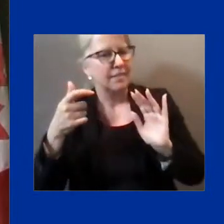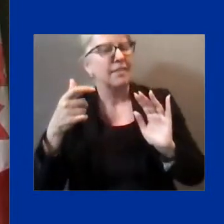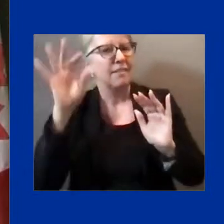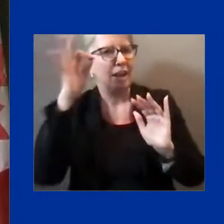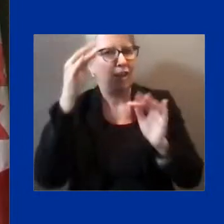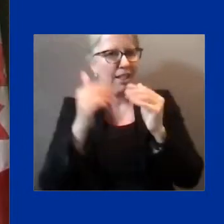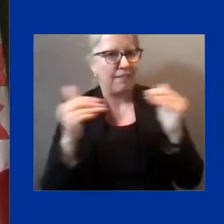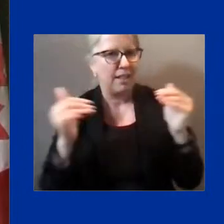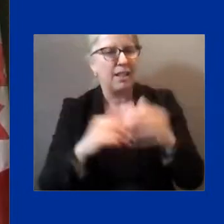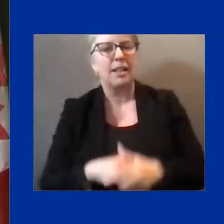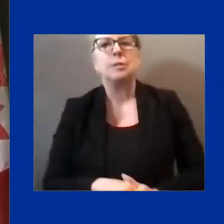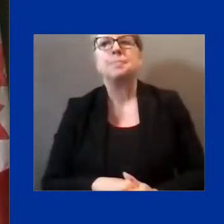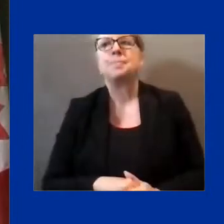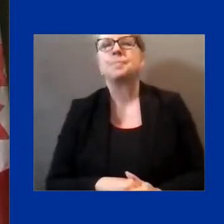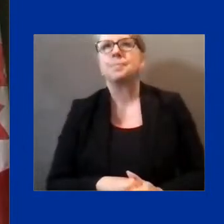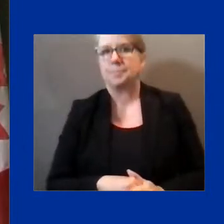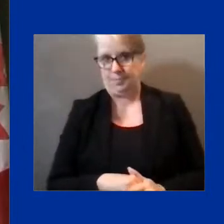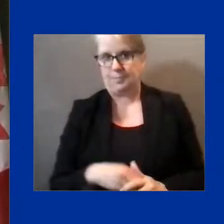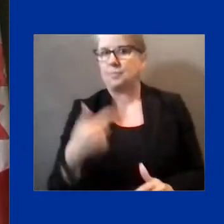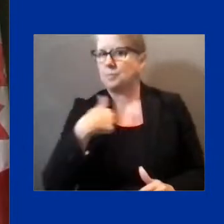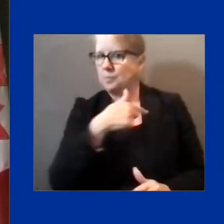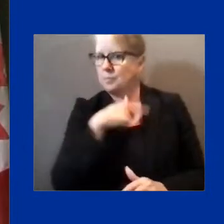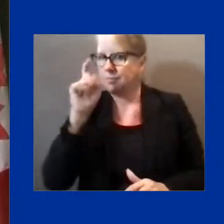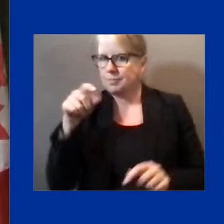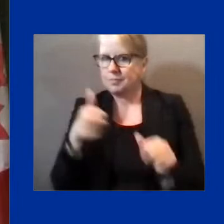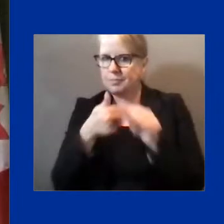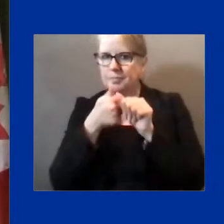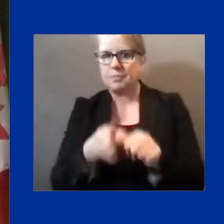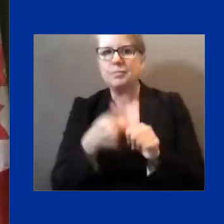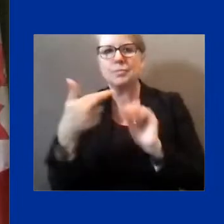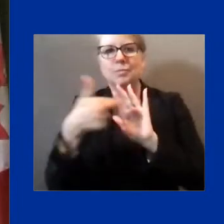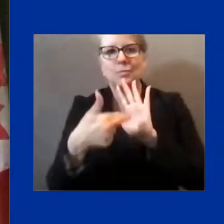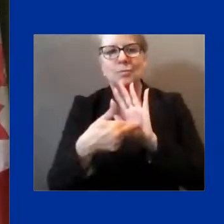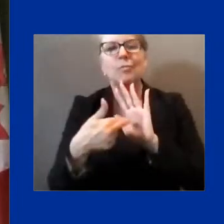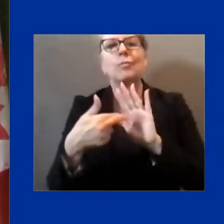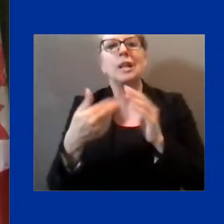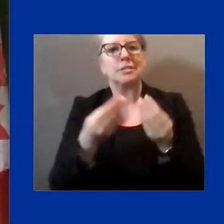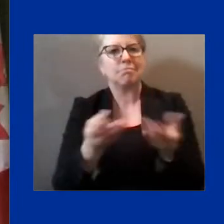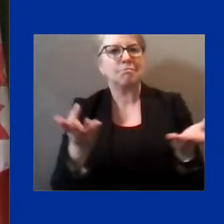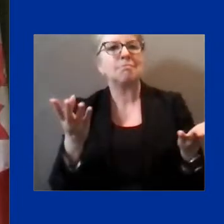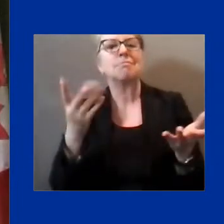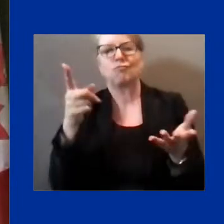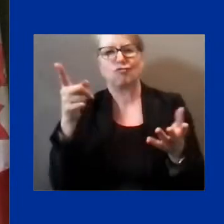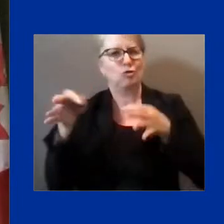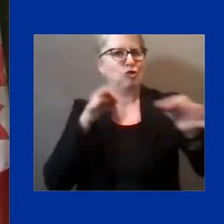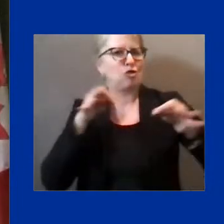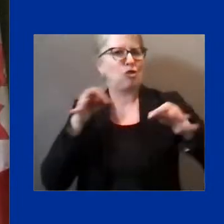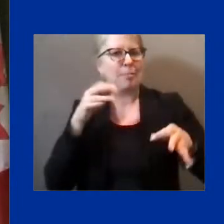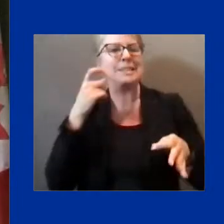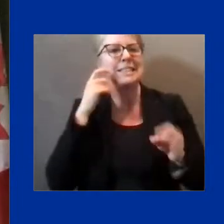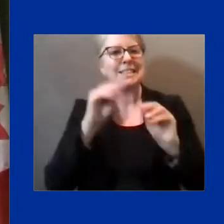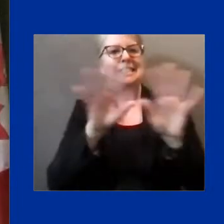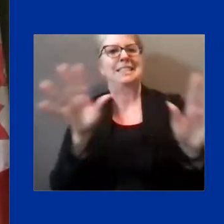level. And we have to follow the rules that are there, and you just described them where. None of that is